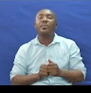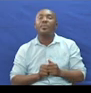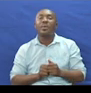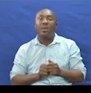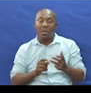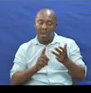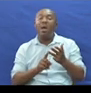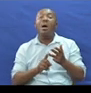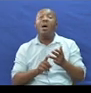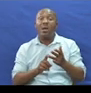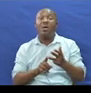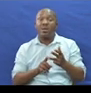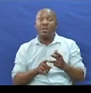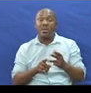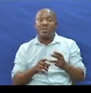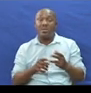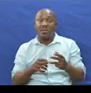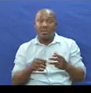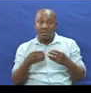ran across the path.